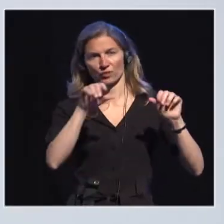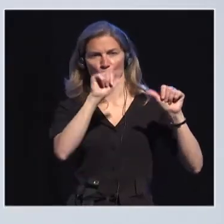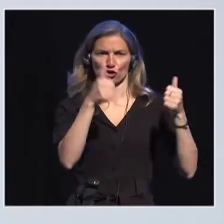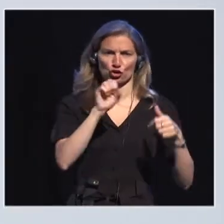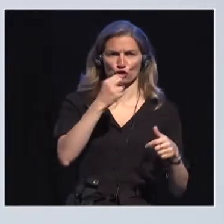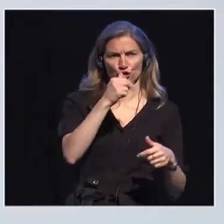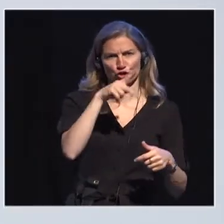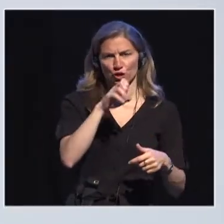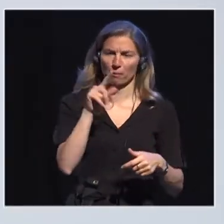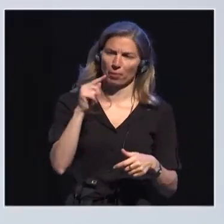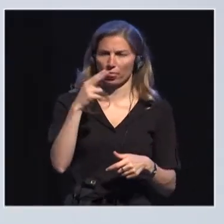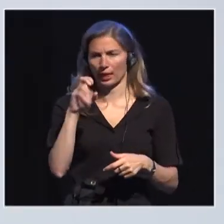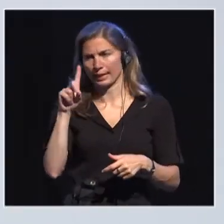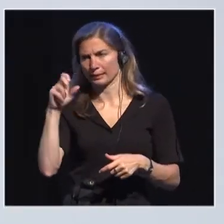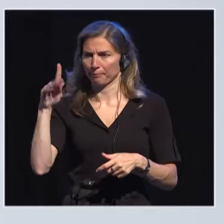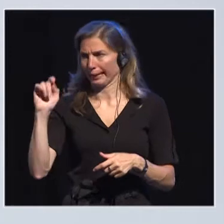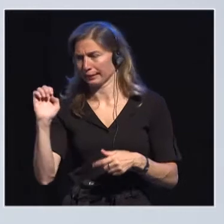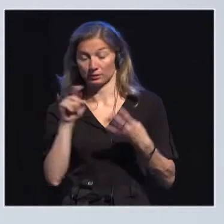Once we click on shape the debate,